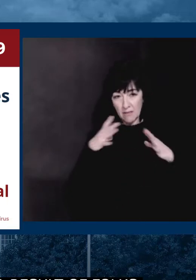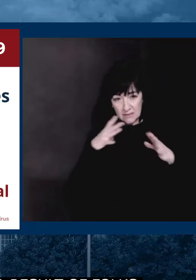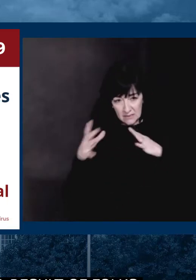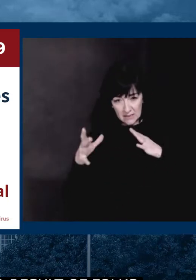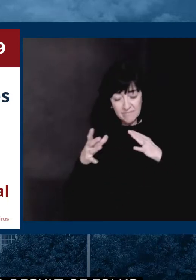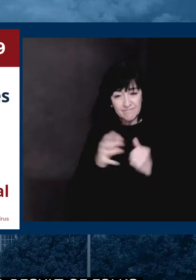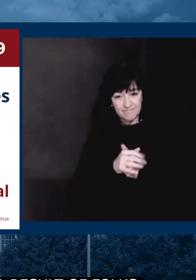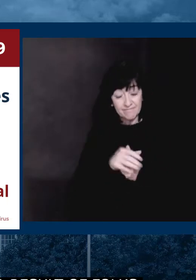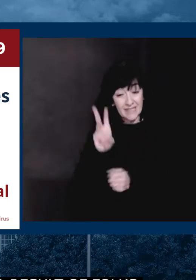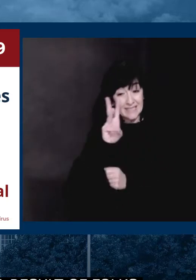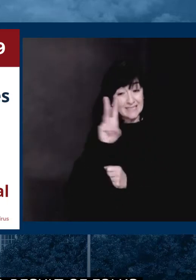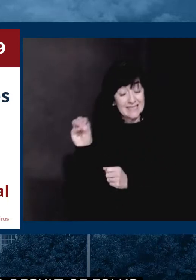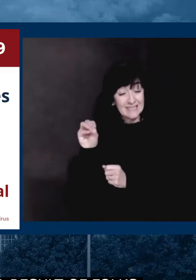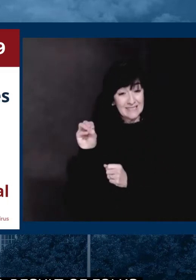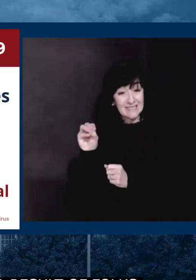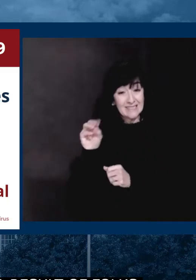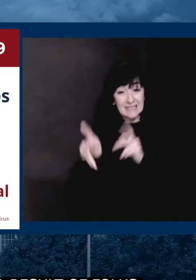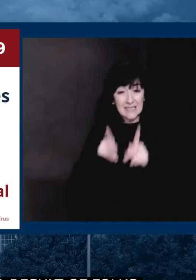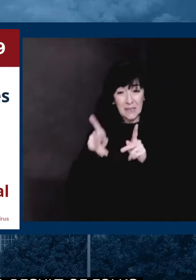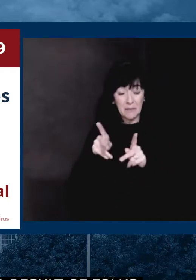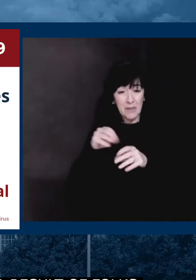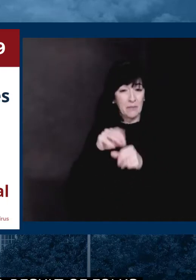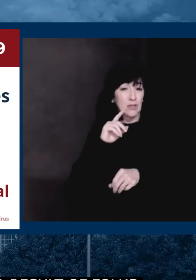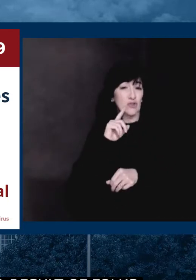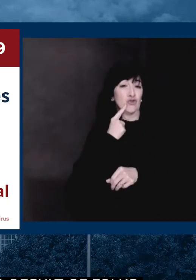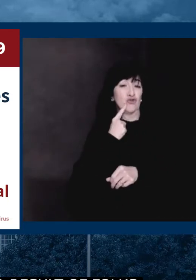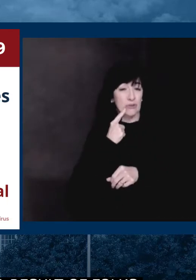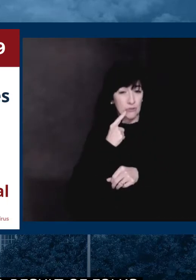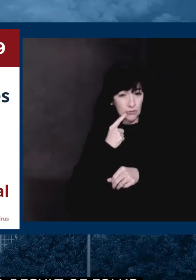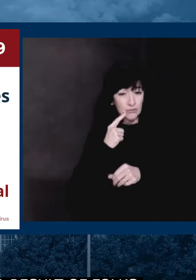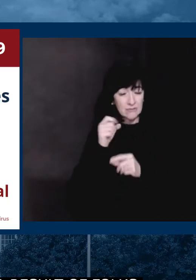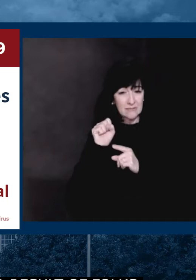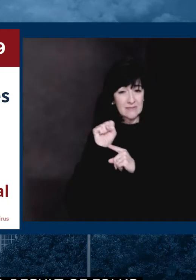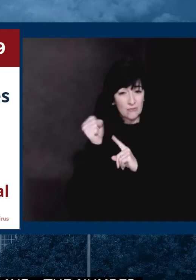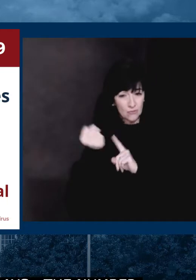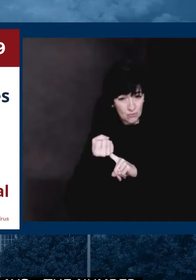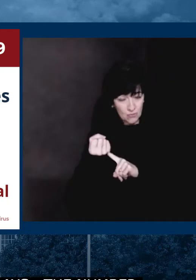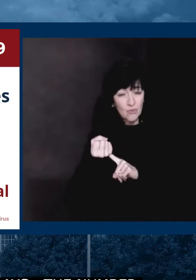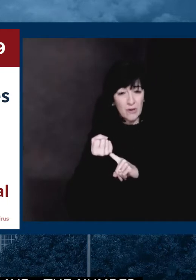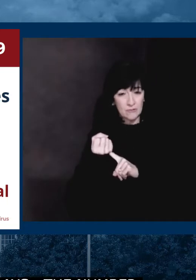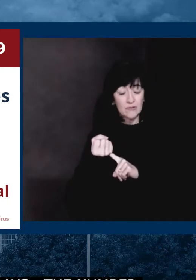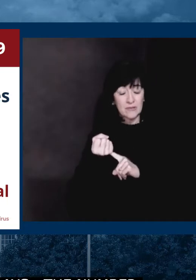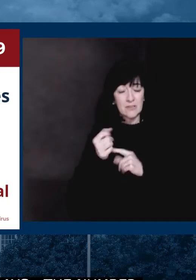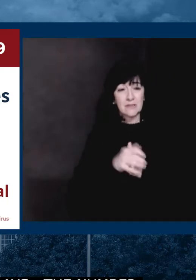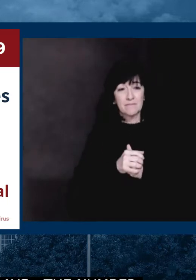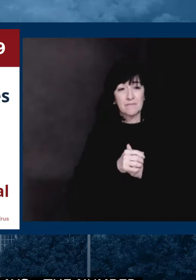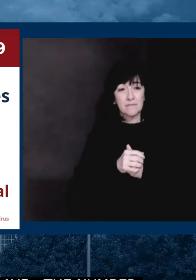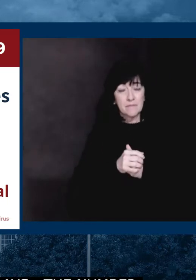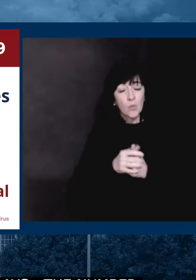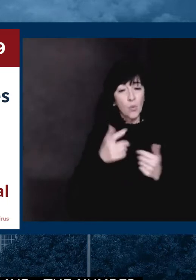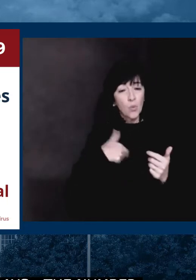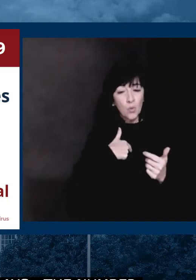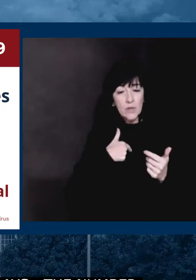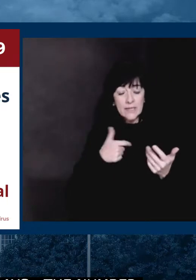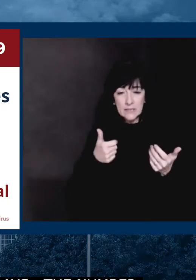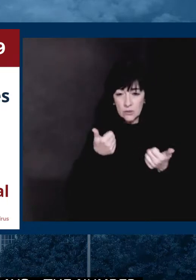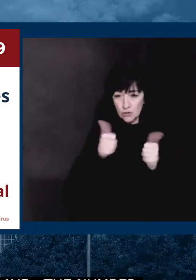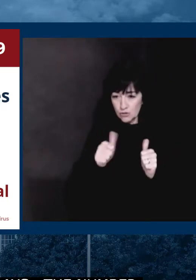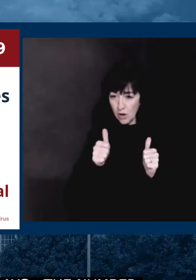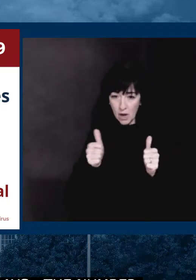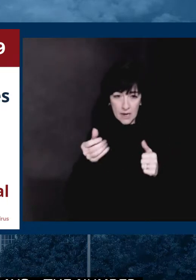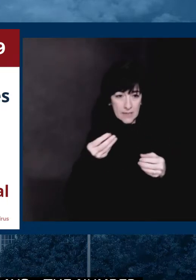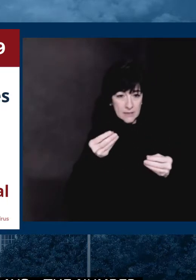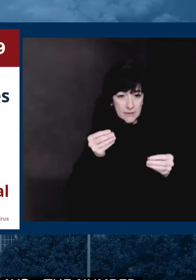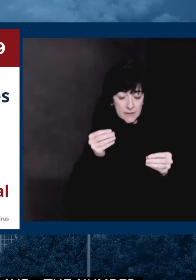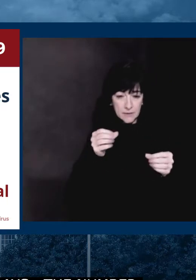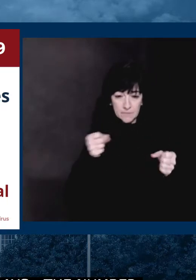day. We've been working with the hospitals to help them manage that population by enabling and other facilities